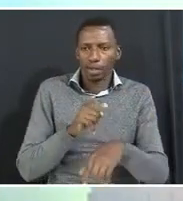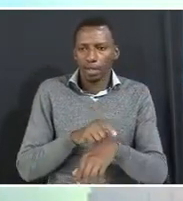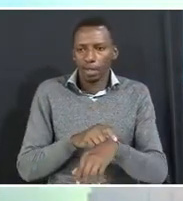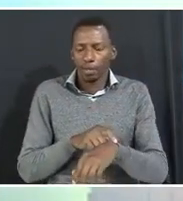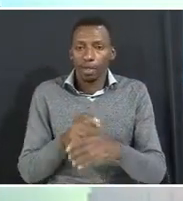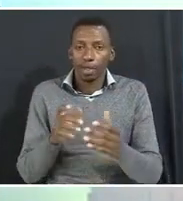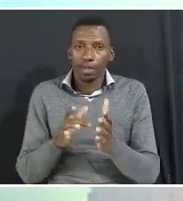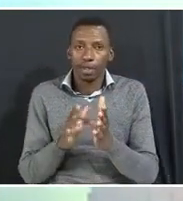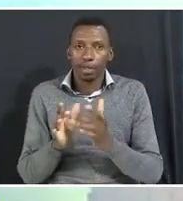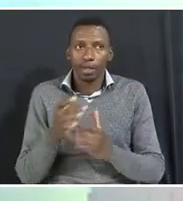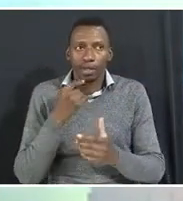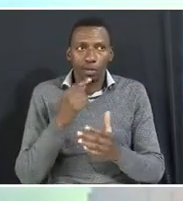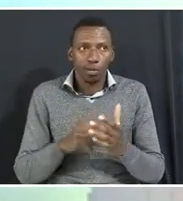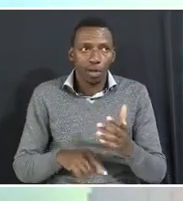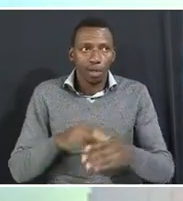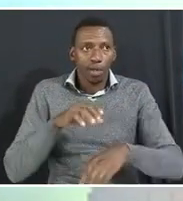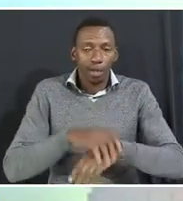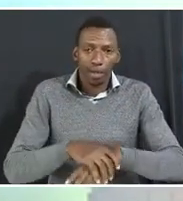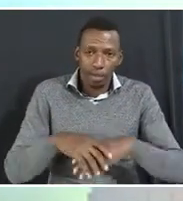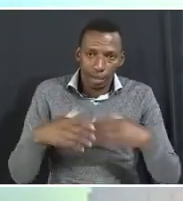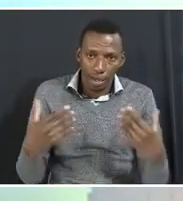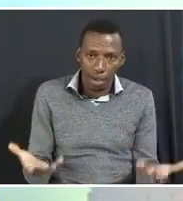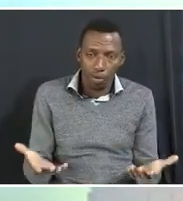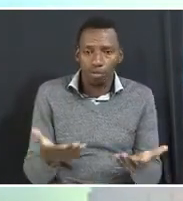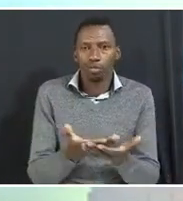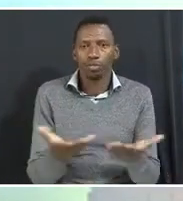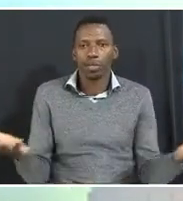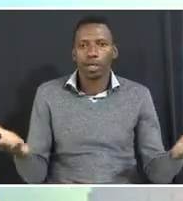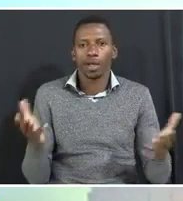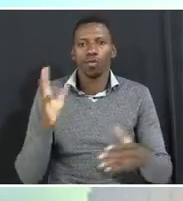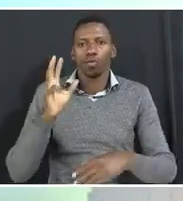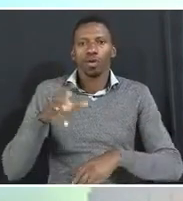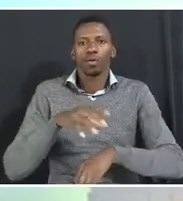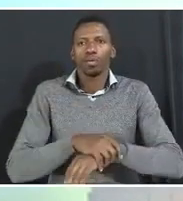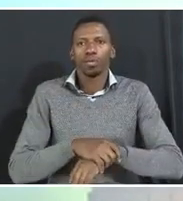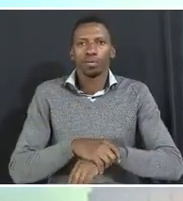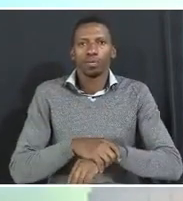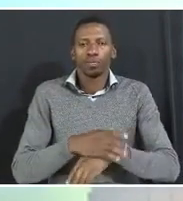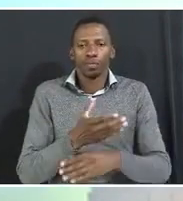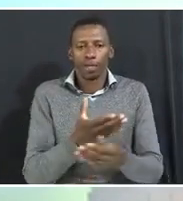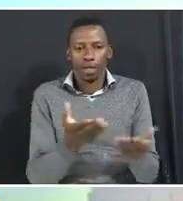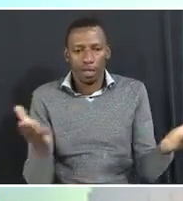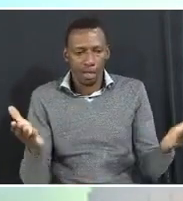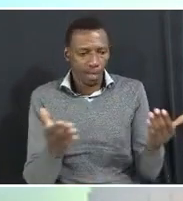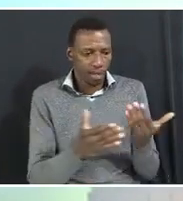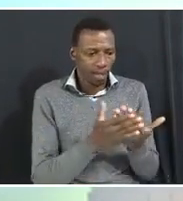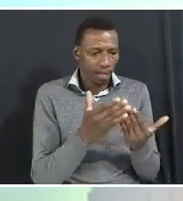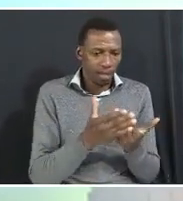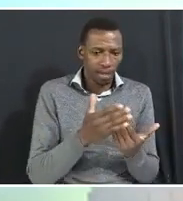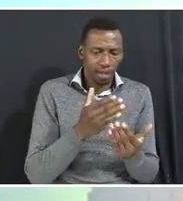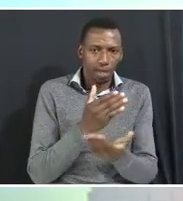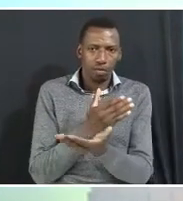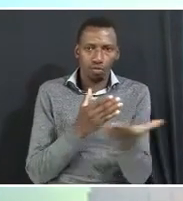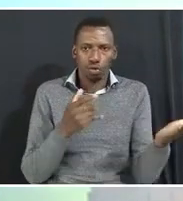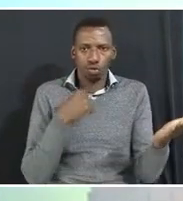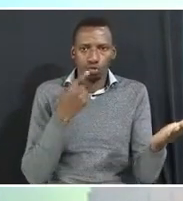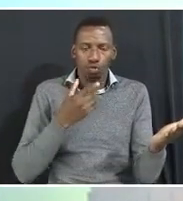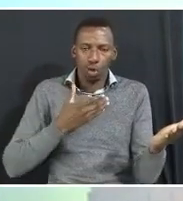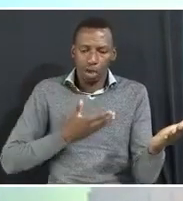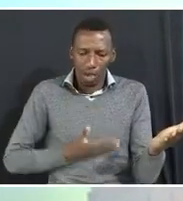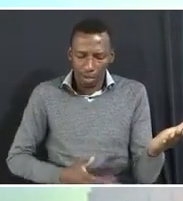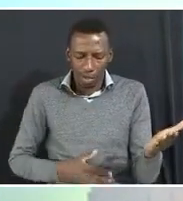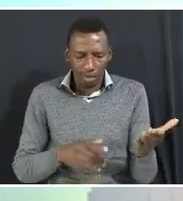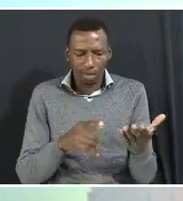be found in this way. They will be found that they are taking care of those who are hungry, those who